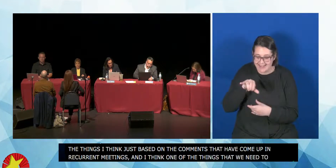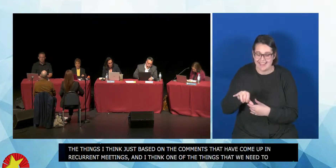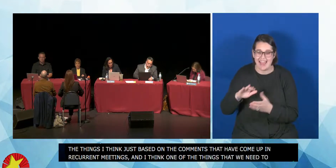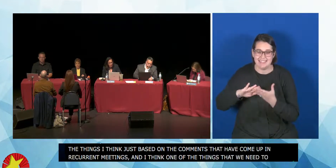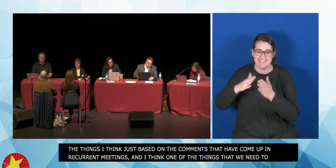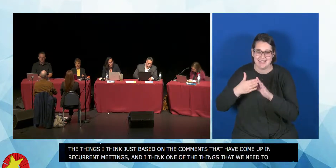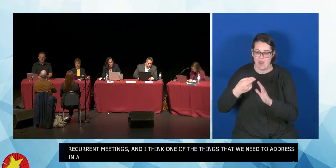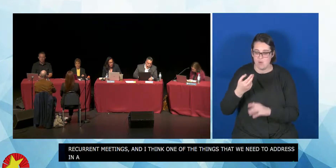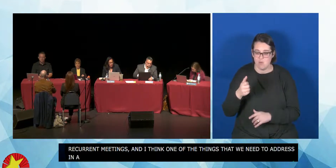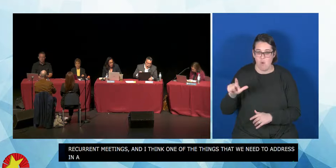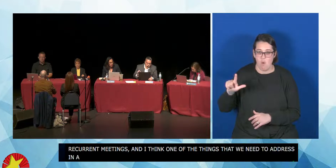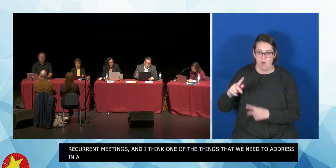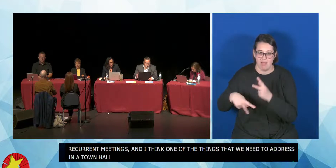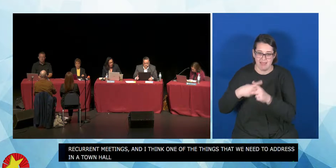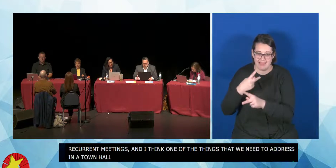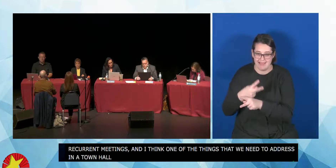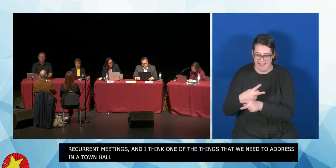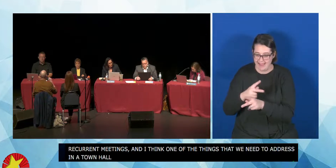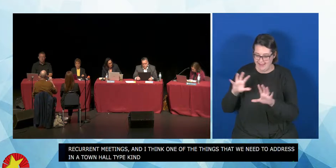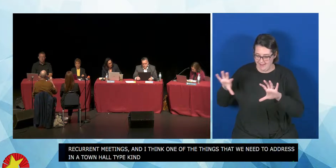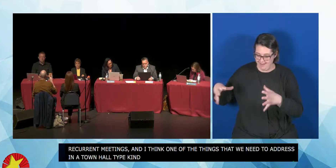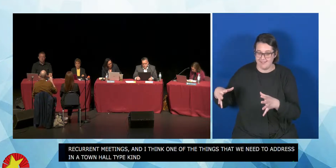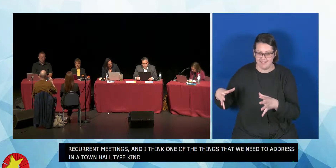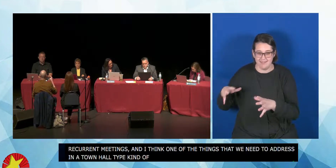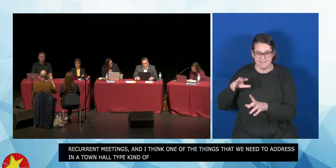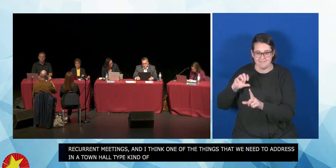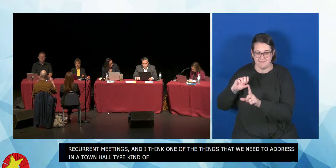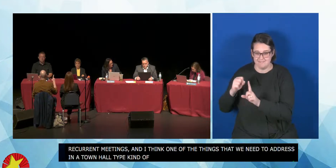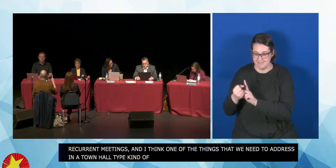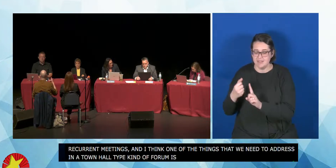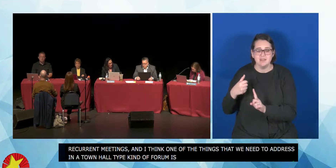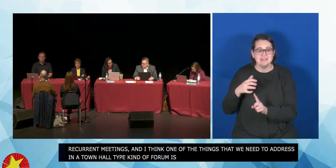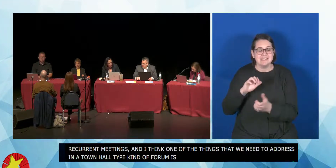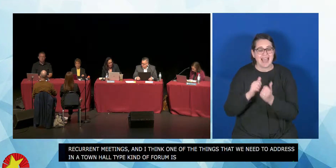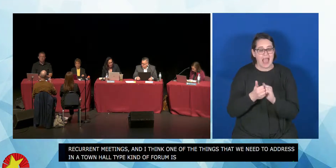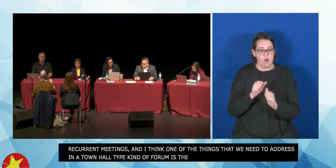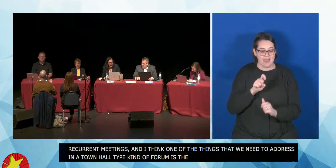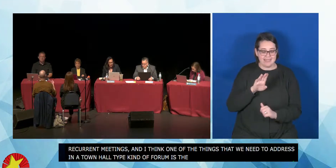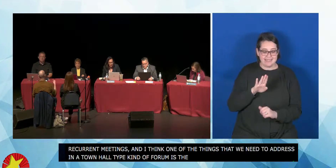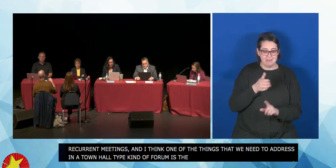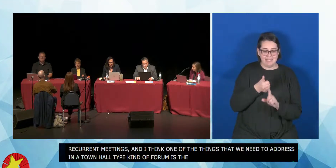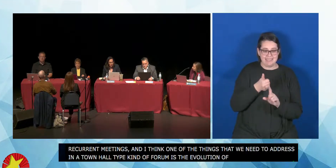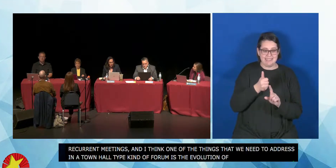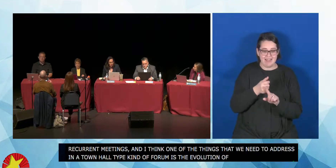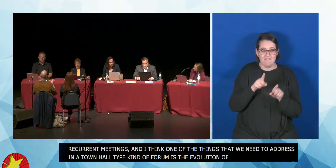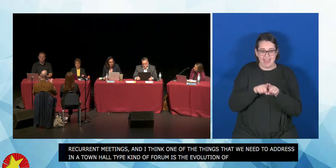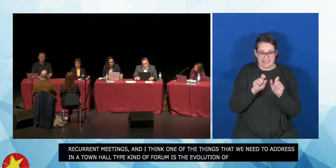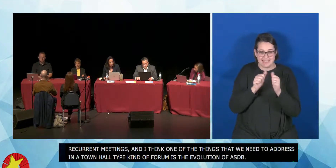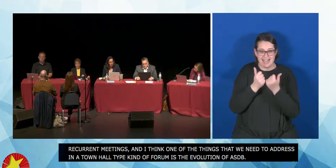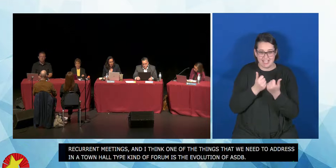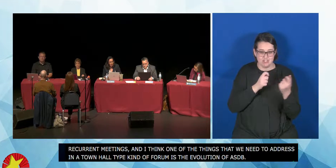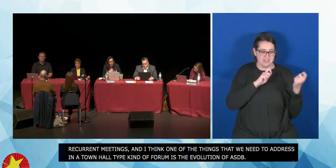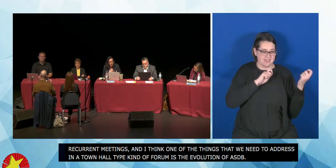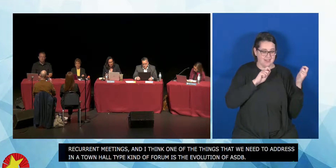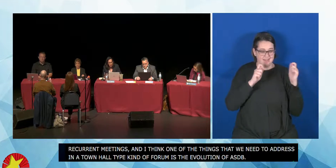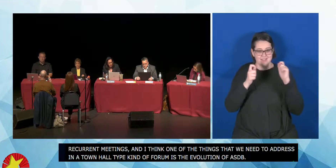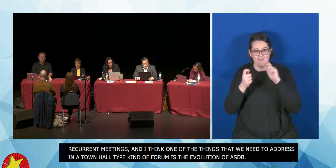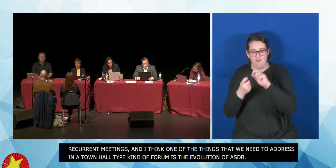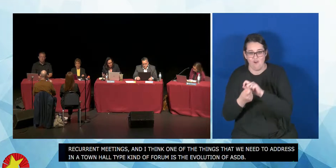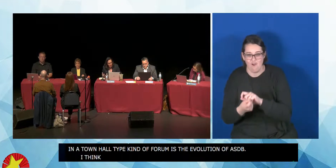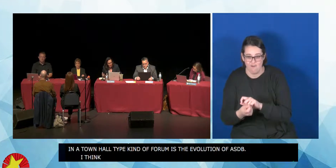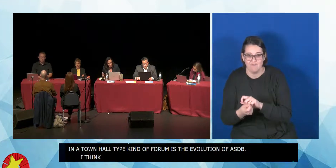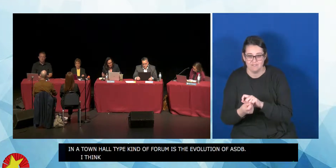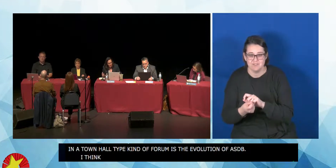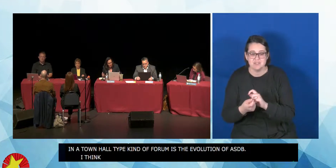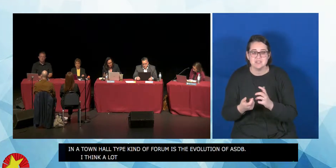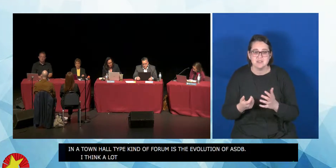kind of forum is sort of the evolution of ASDB. I think a lot of the concerns